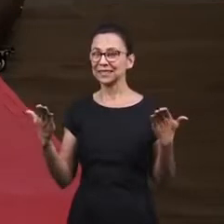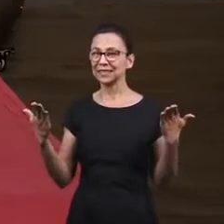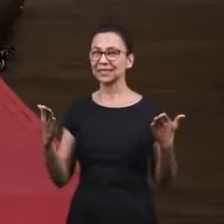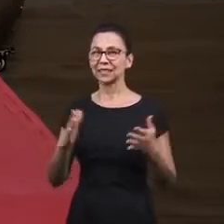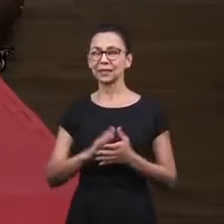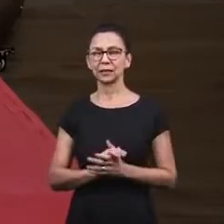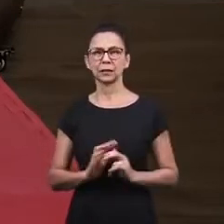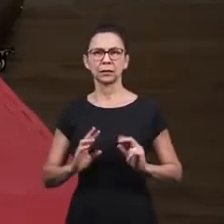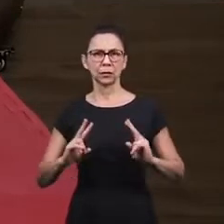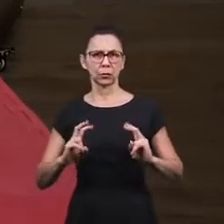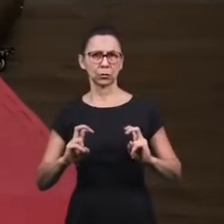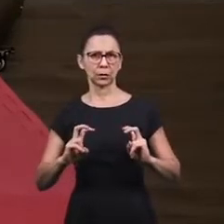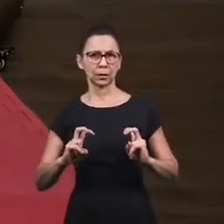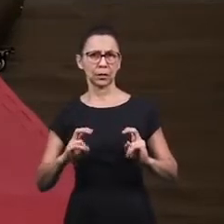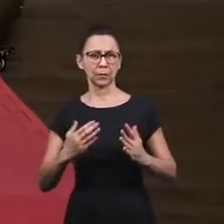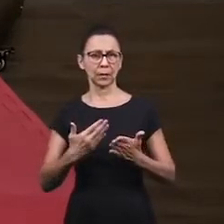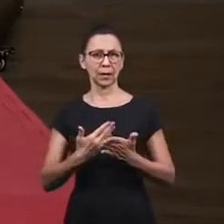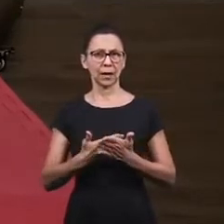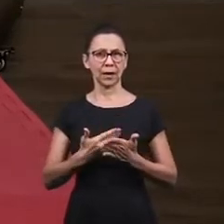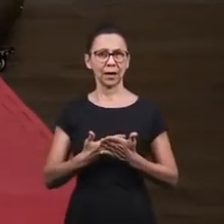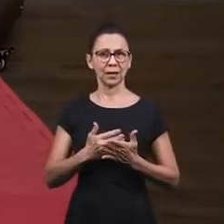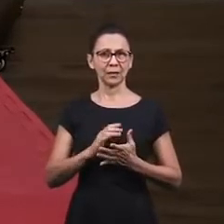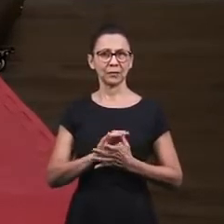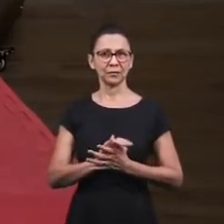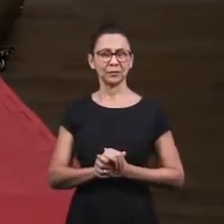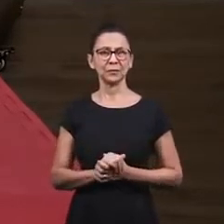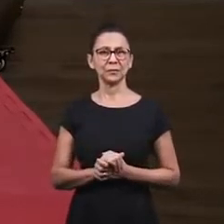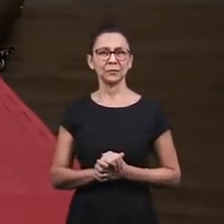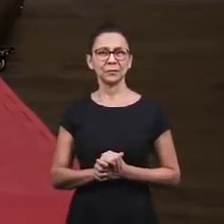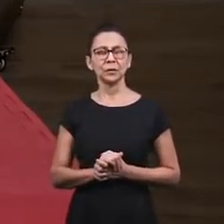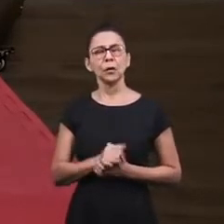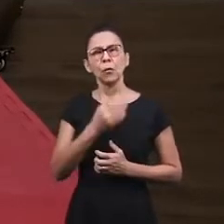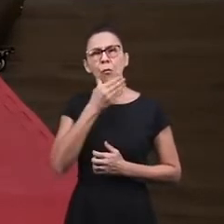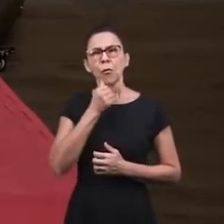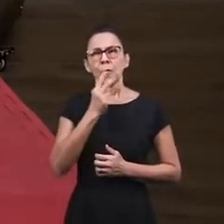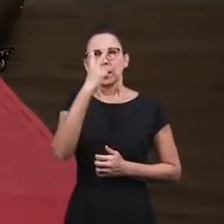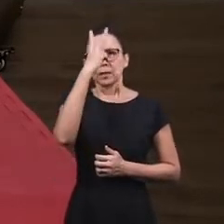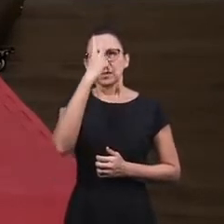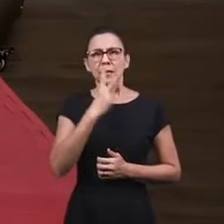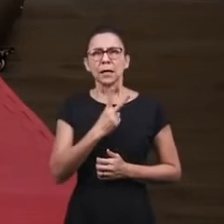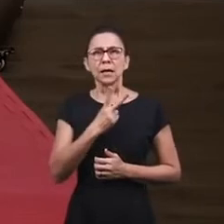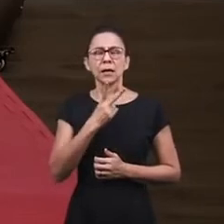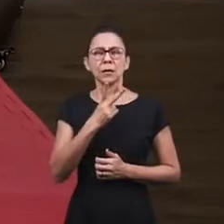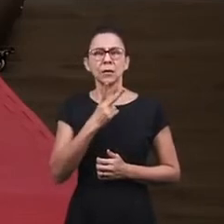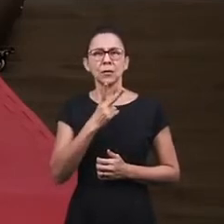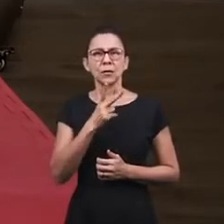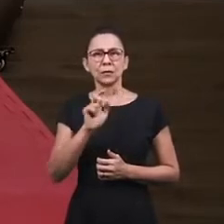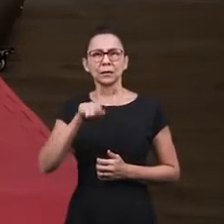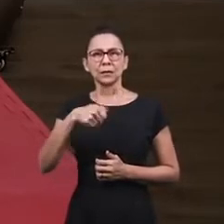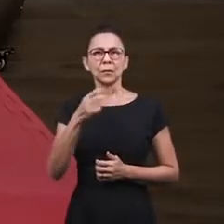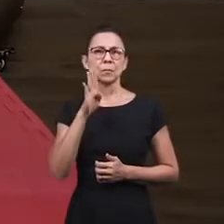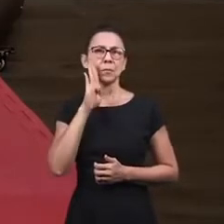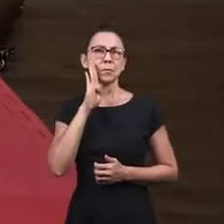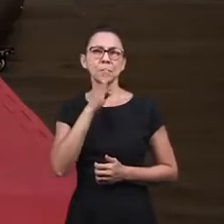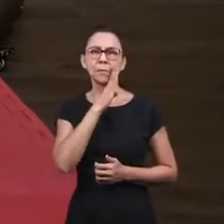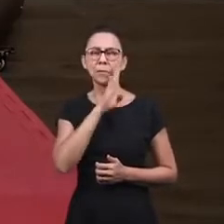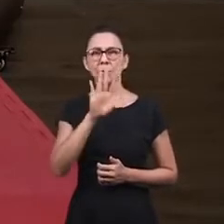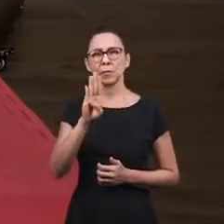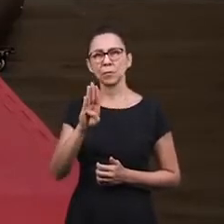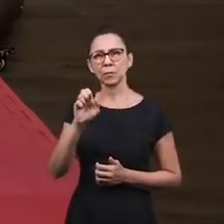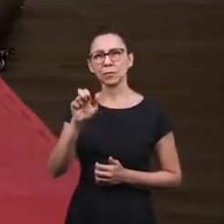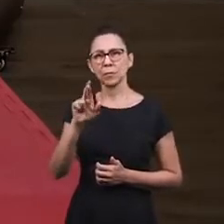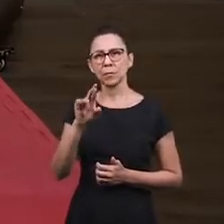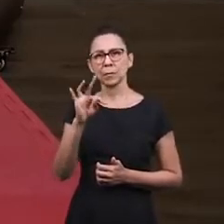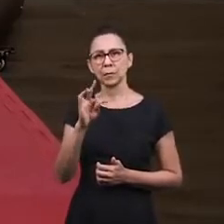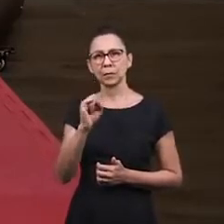God. The theme of today's class is the healing of the blind man Bartimaeus. And we're going to read a text